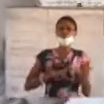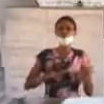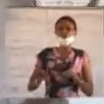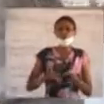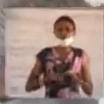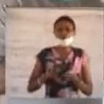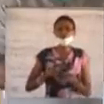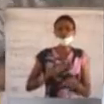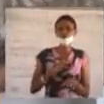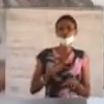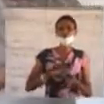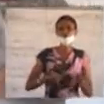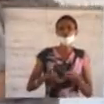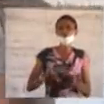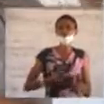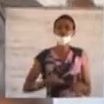Briefly, we want to look at